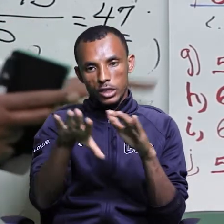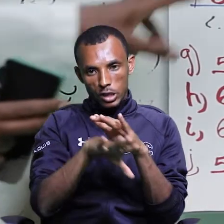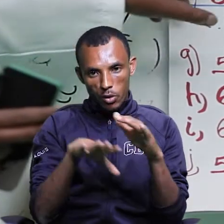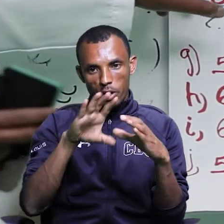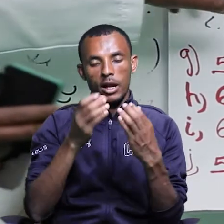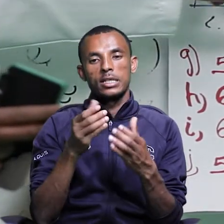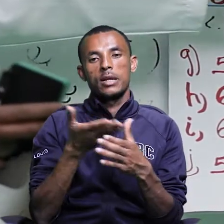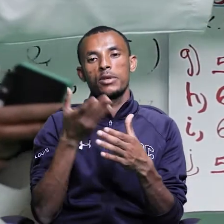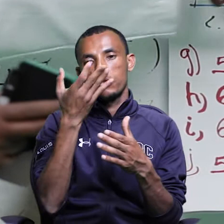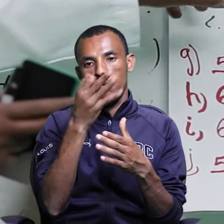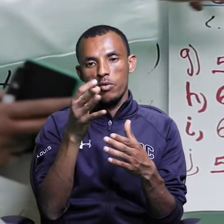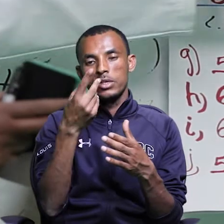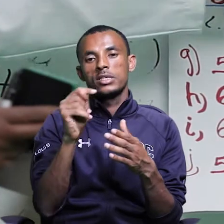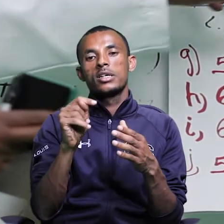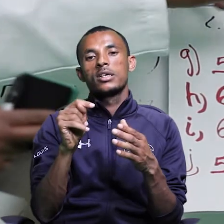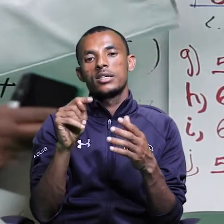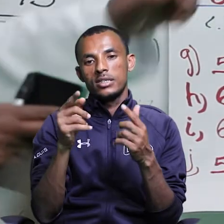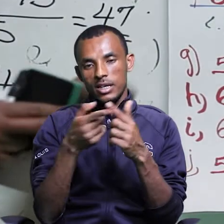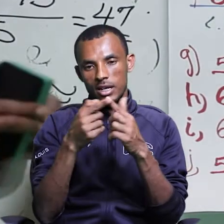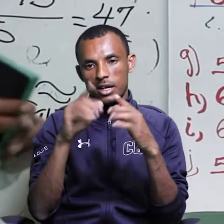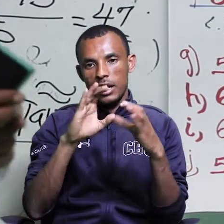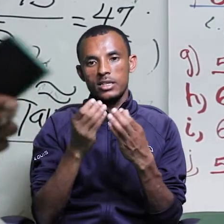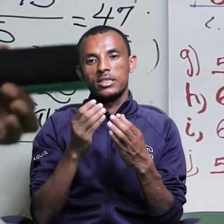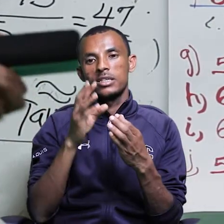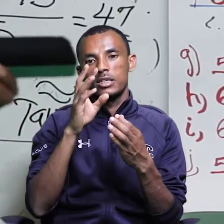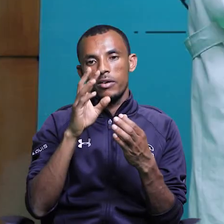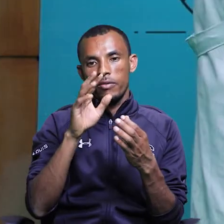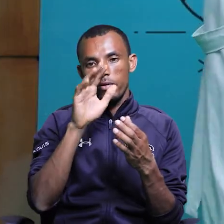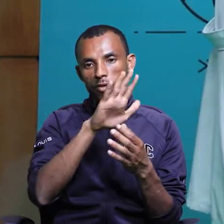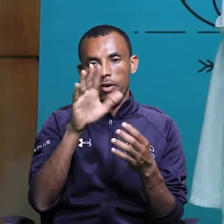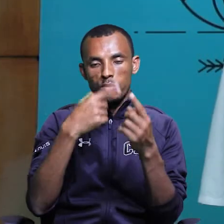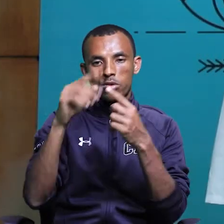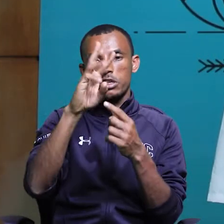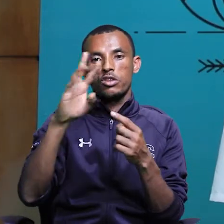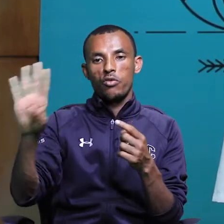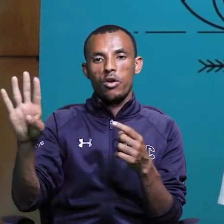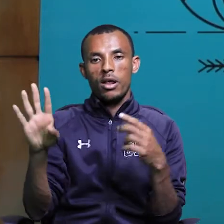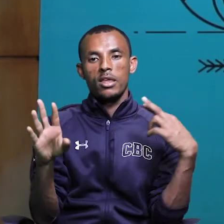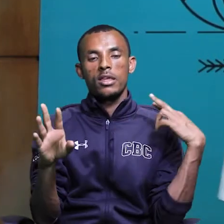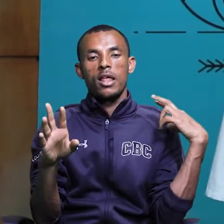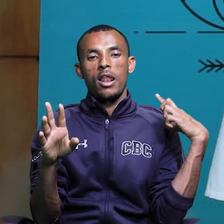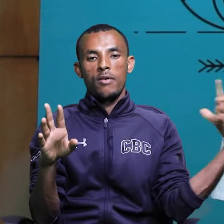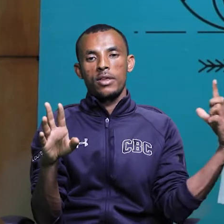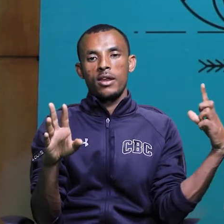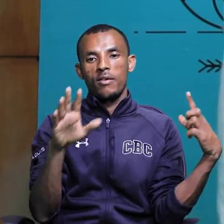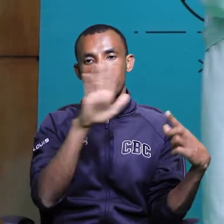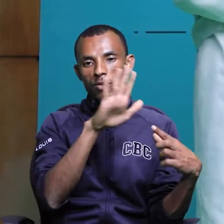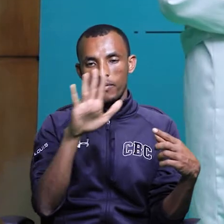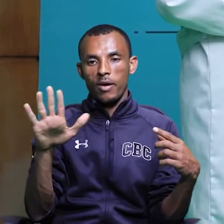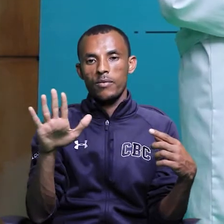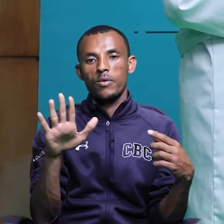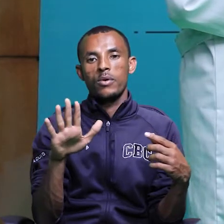second class, it was from 55 to 64. So the left side, 55, it will